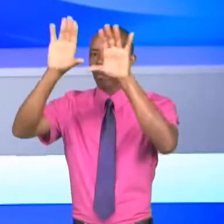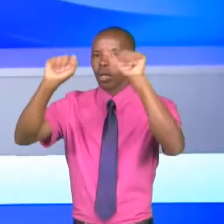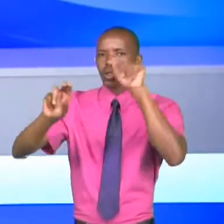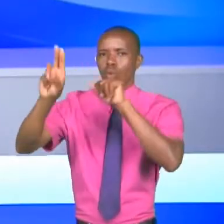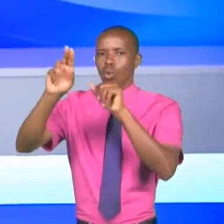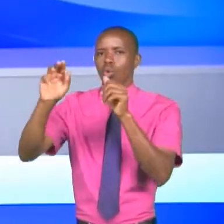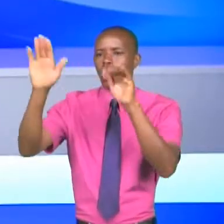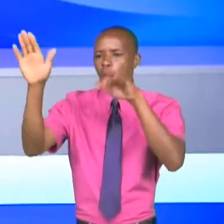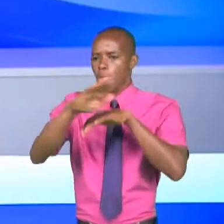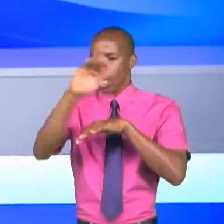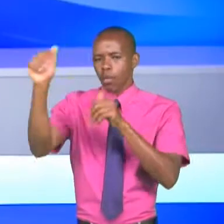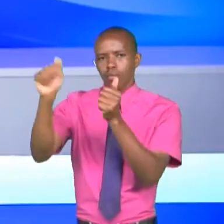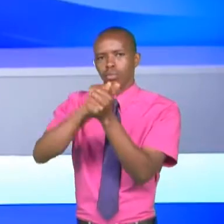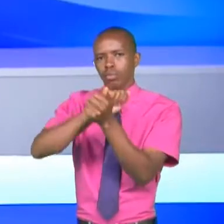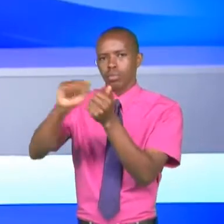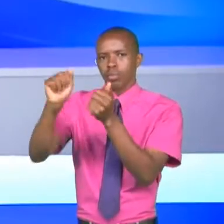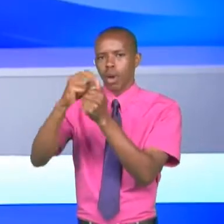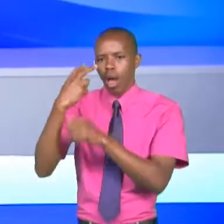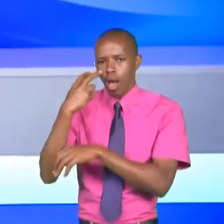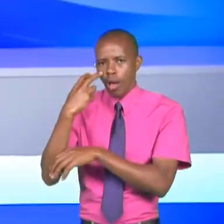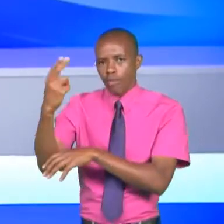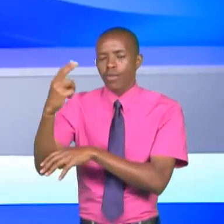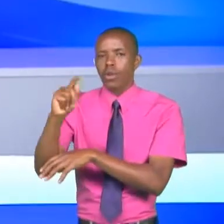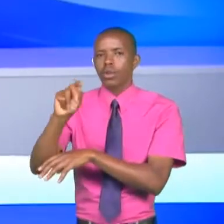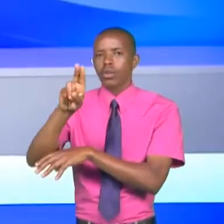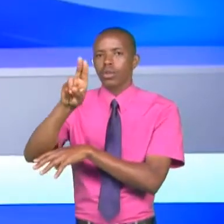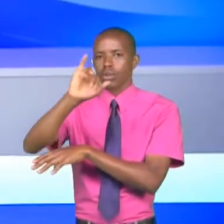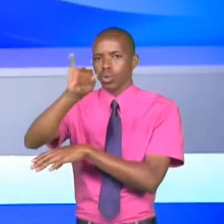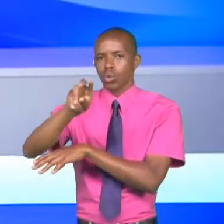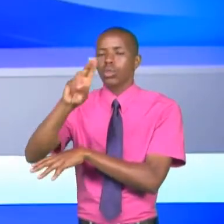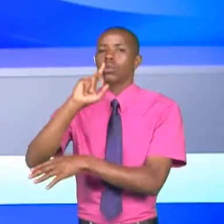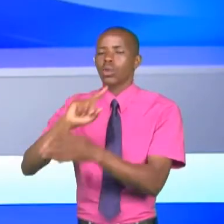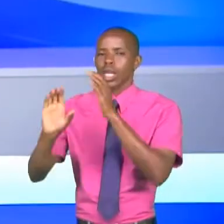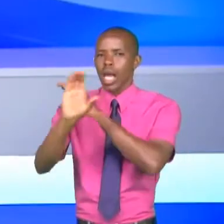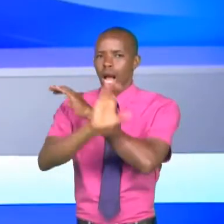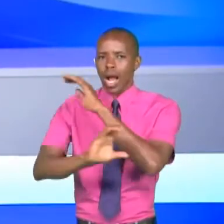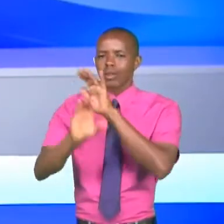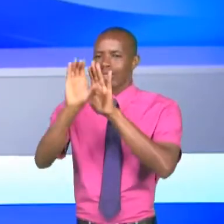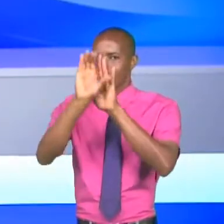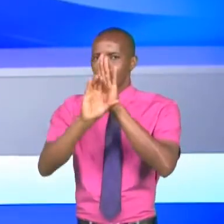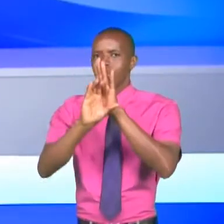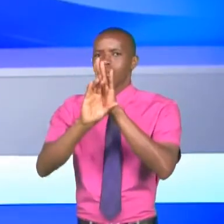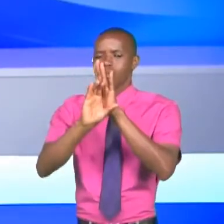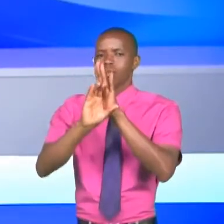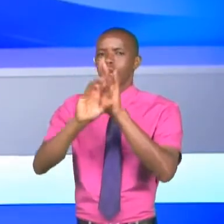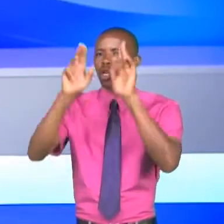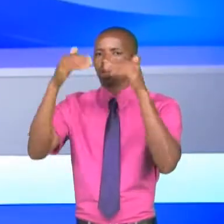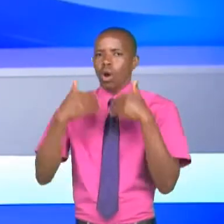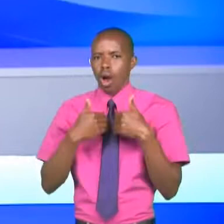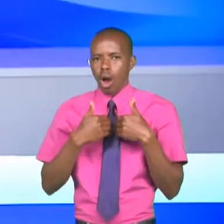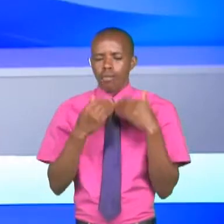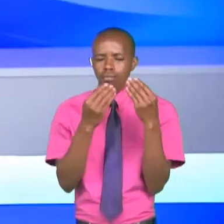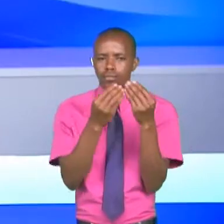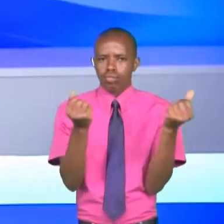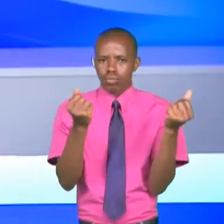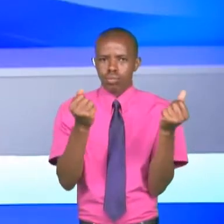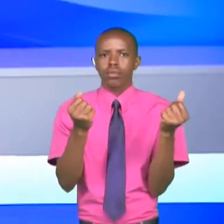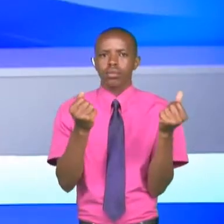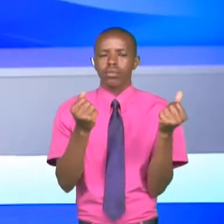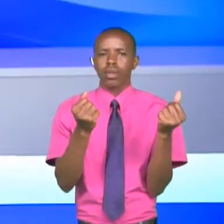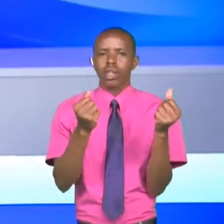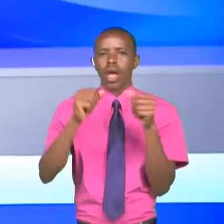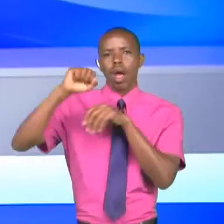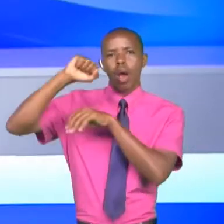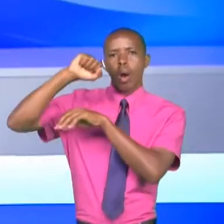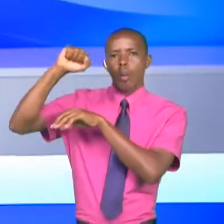dissolve the Parliament. In his views, Tuju says the country has serious constitutional matters to deal with that requires reaching out across the